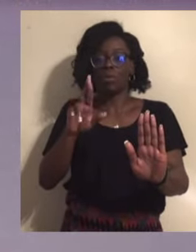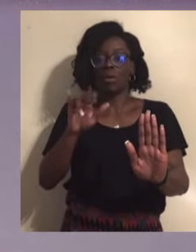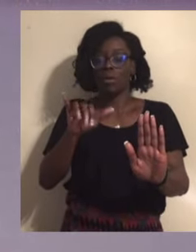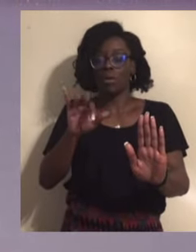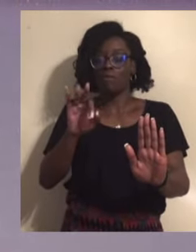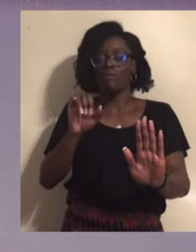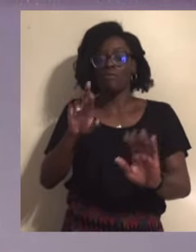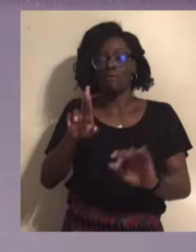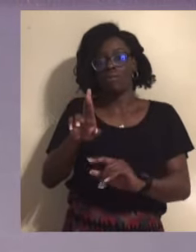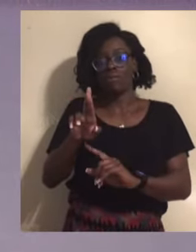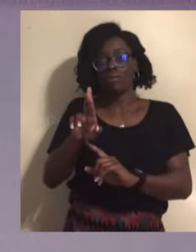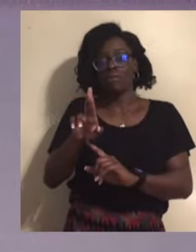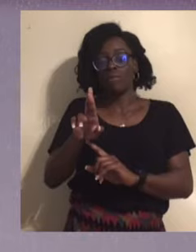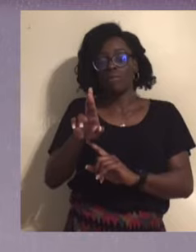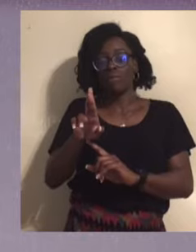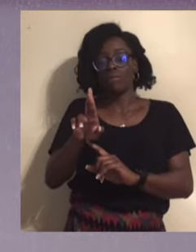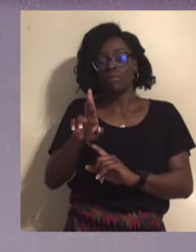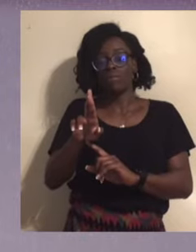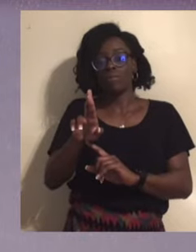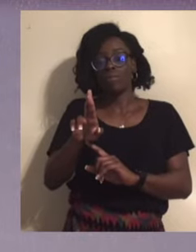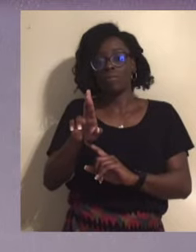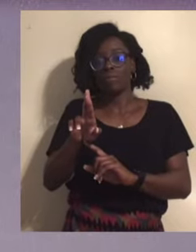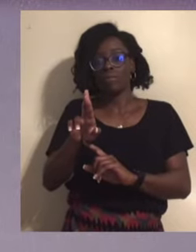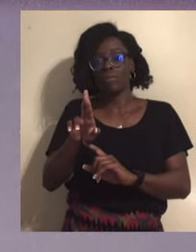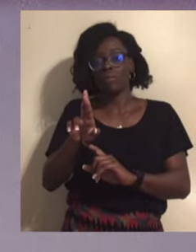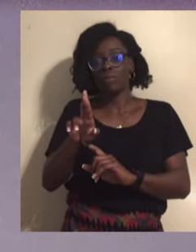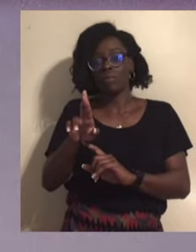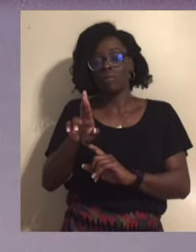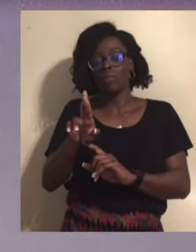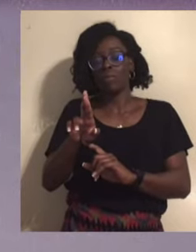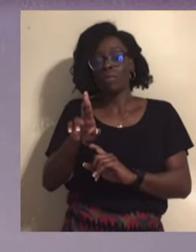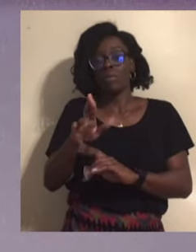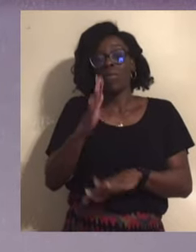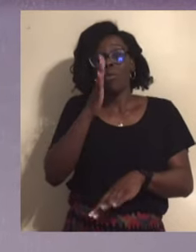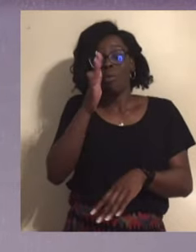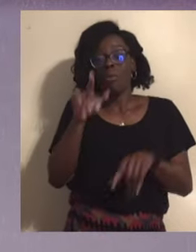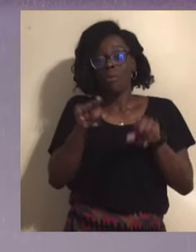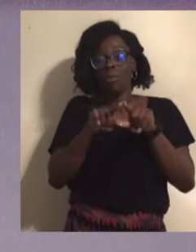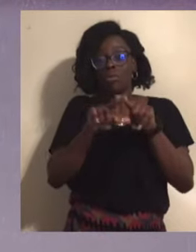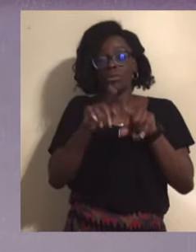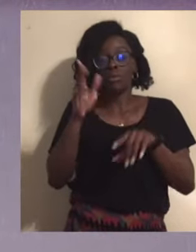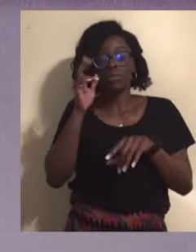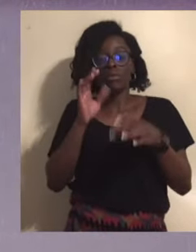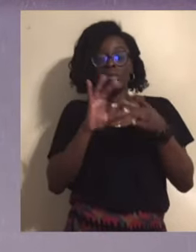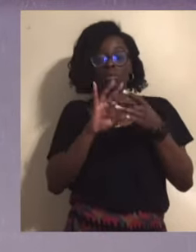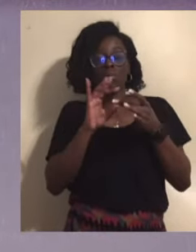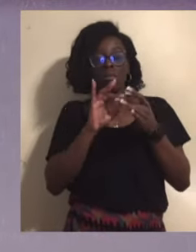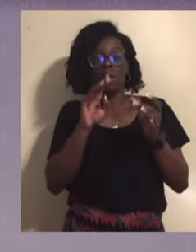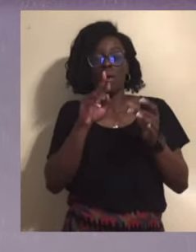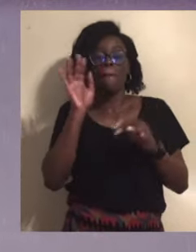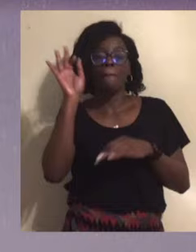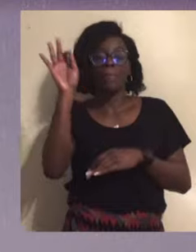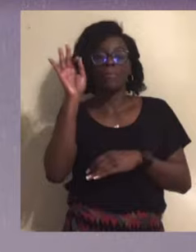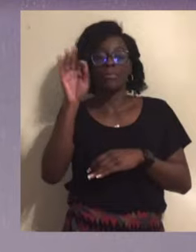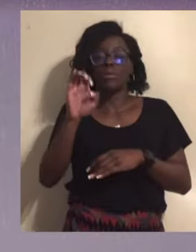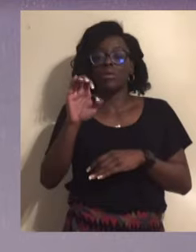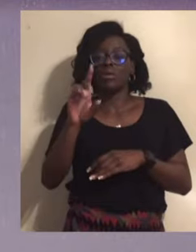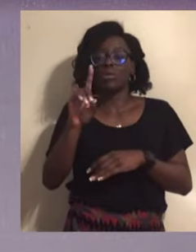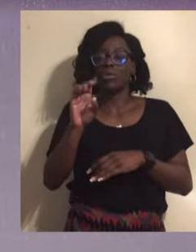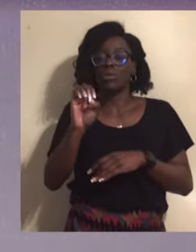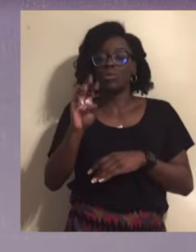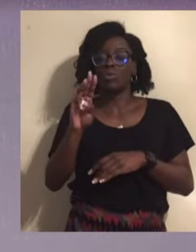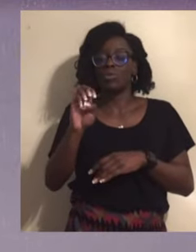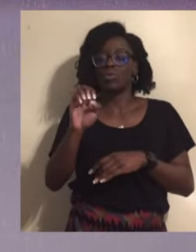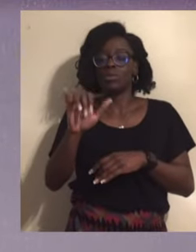also going to hear a message from Pastor E. Dewey Smith, called A Message from the Moon, and